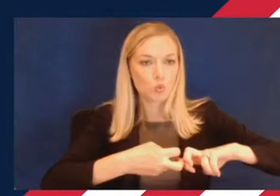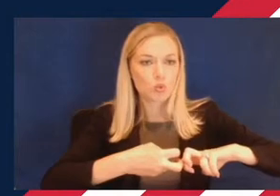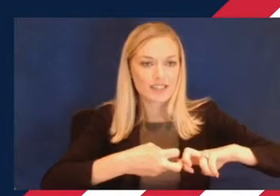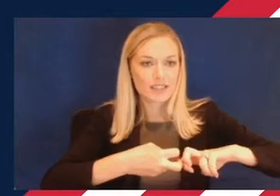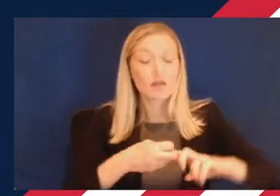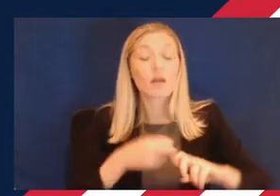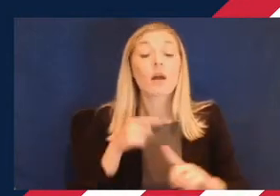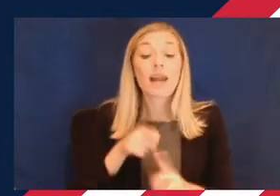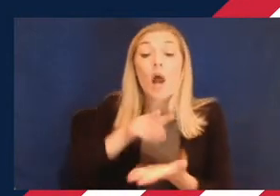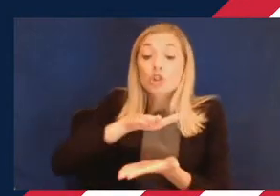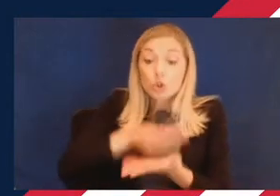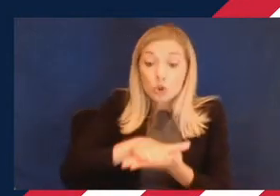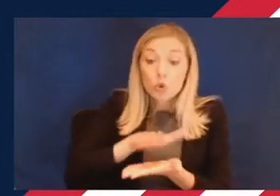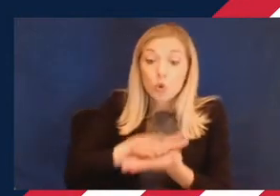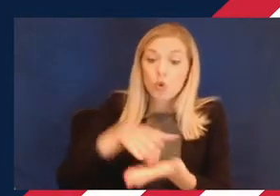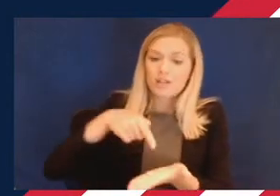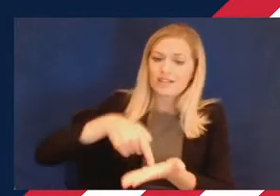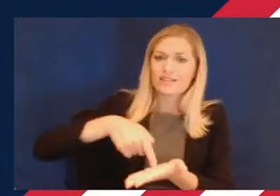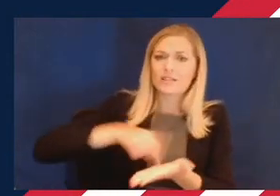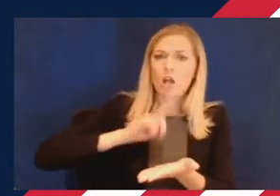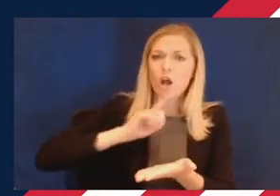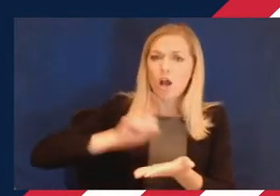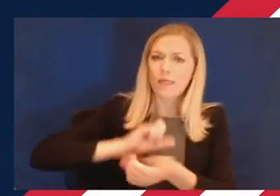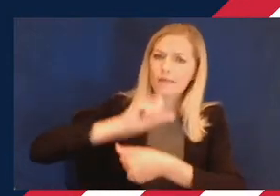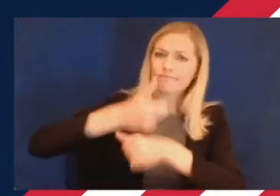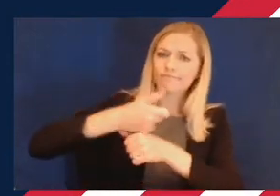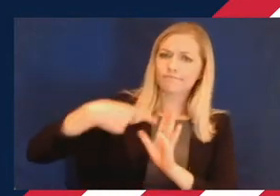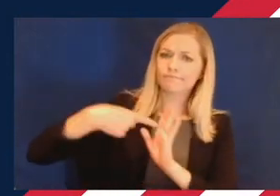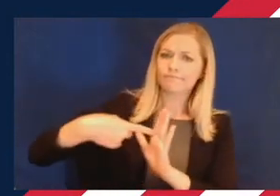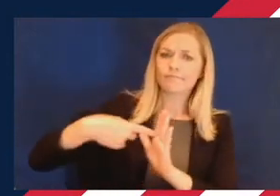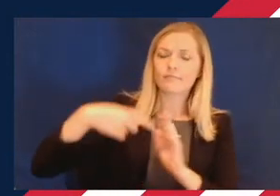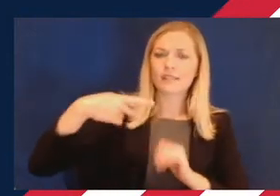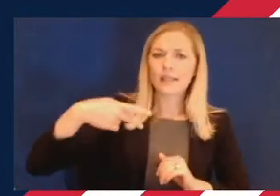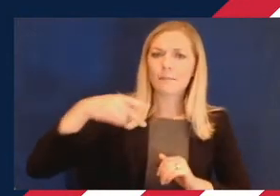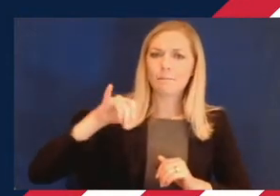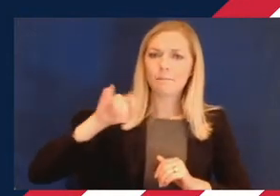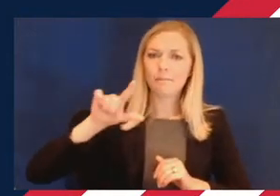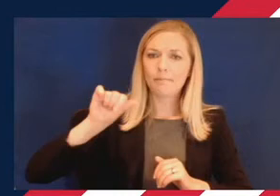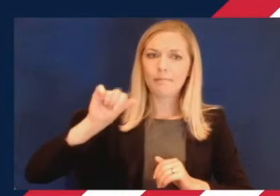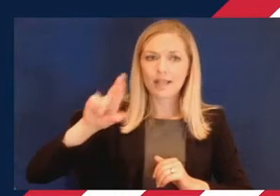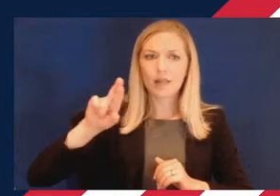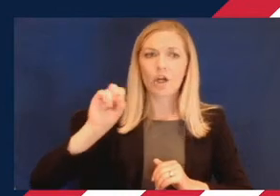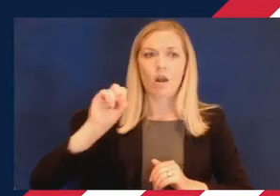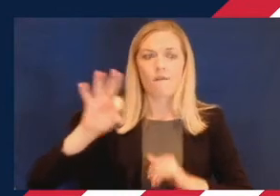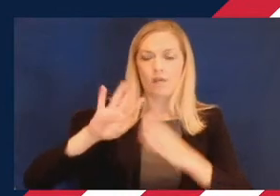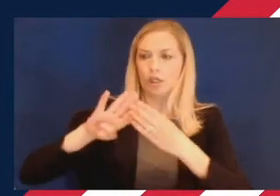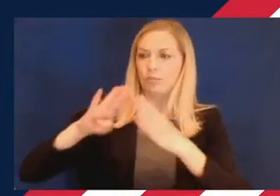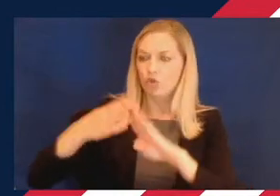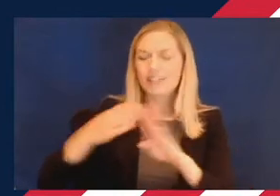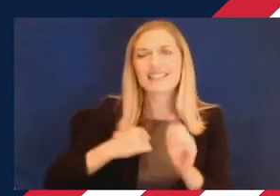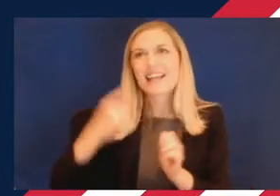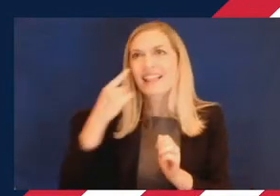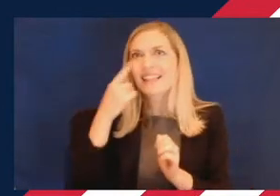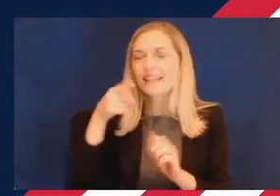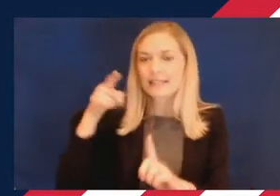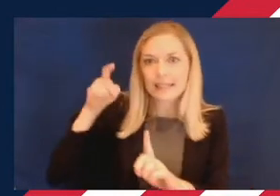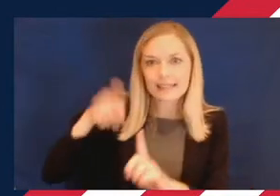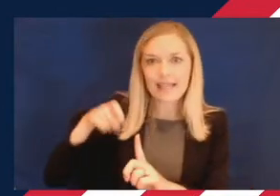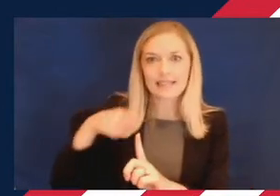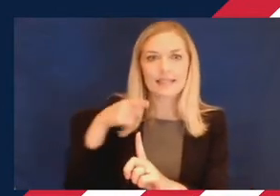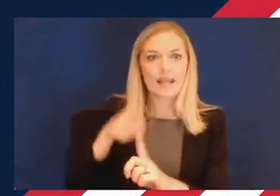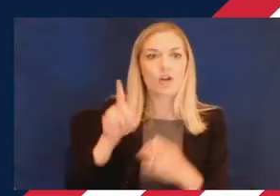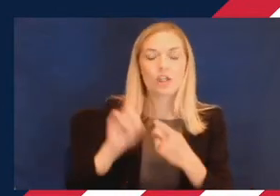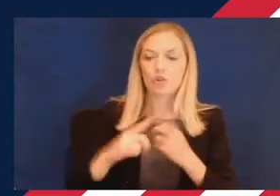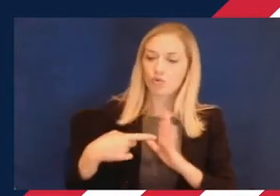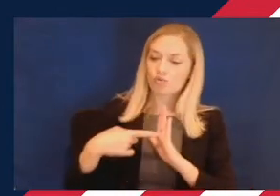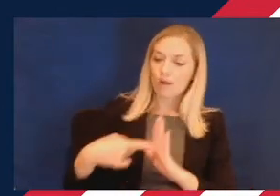pillar of communities, I think it's necessary for them to really represent the needs of the community that it serves. And